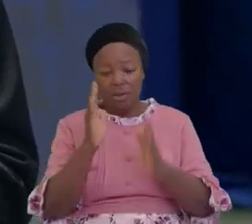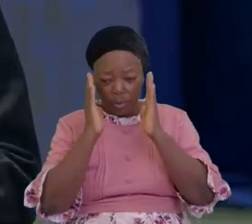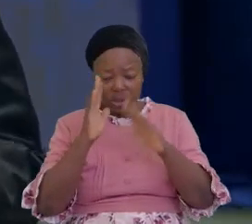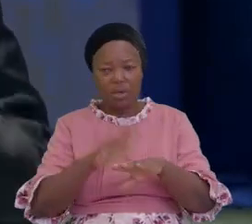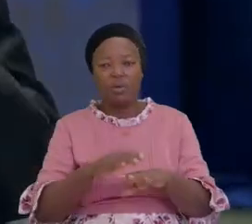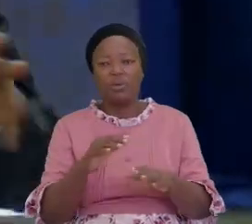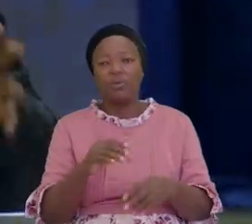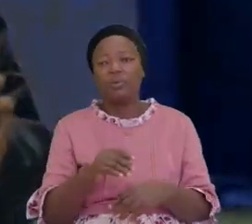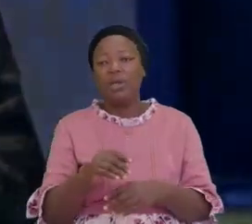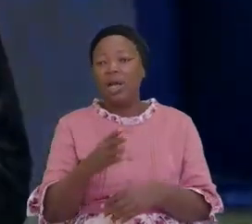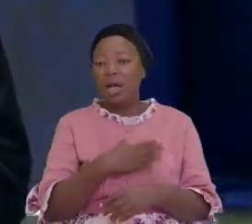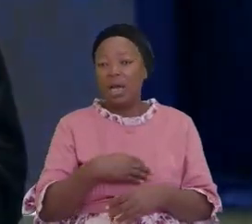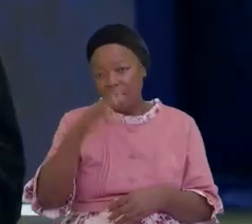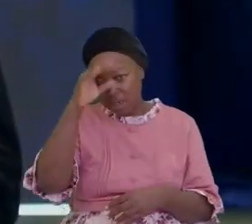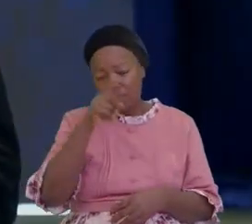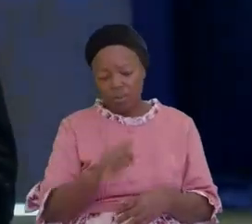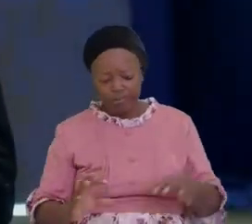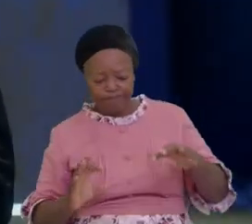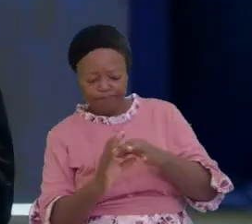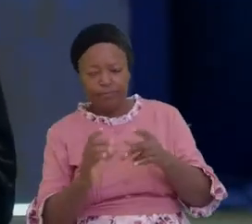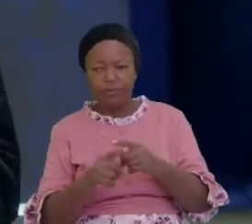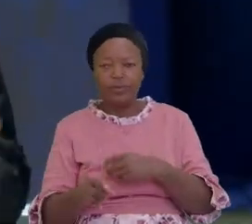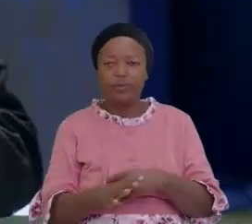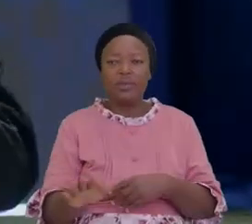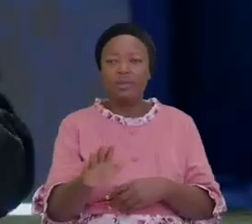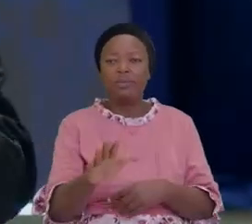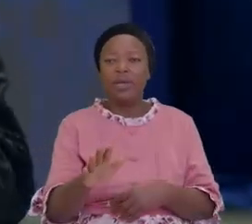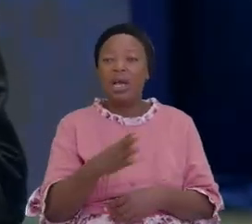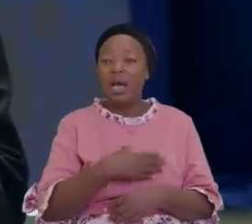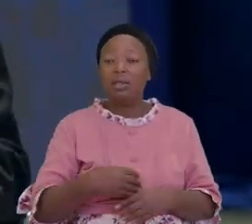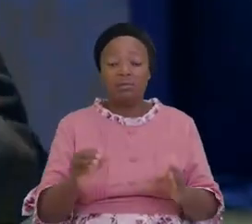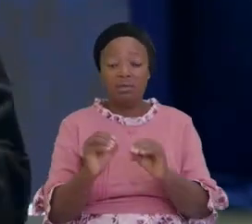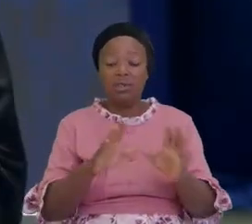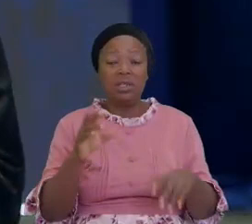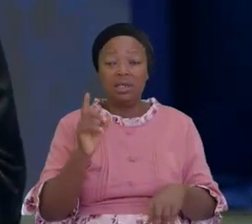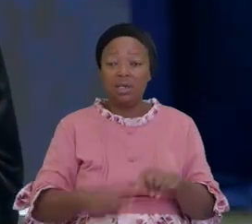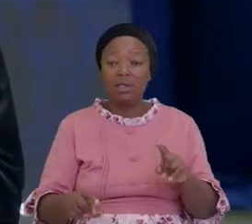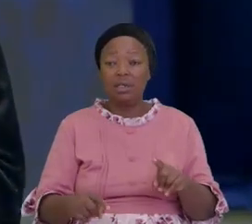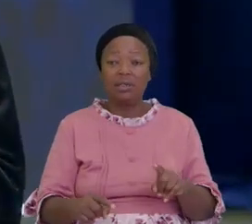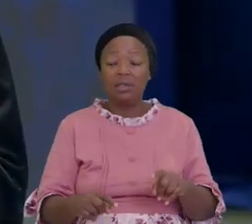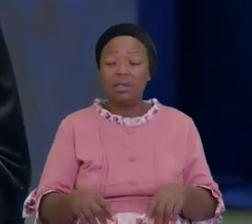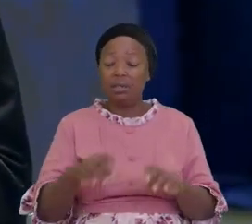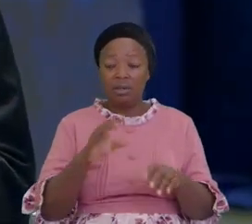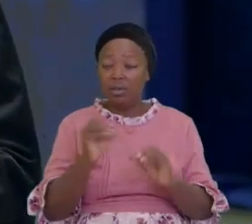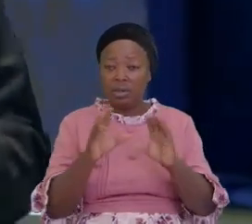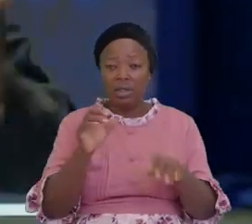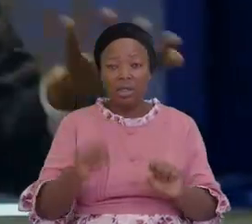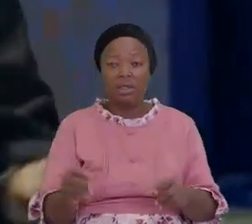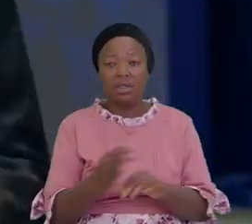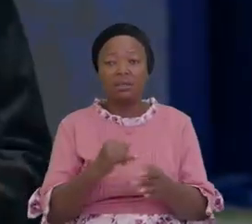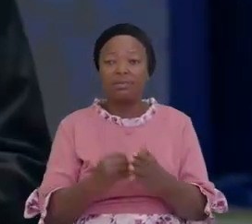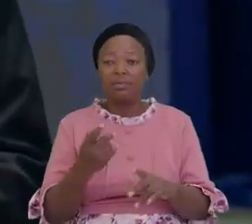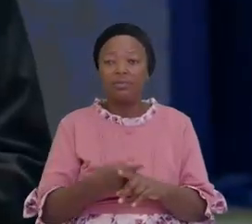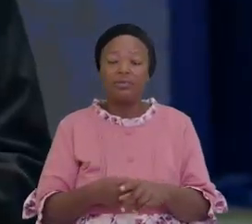And I was glued to them. And nothing could take it from me. Or take